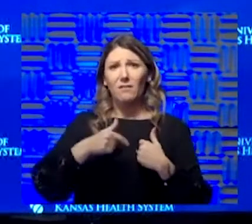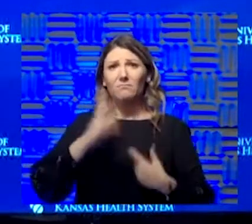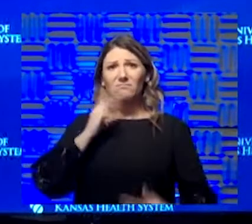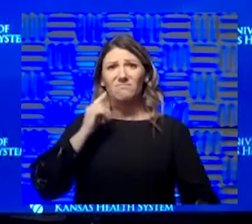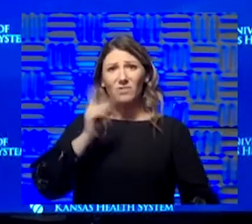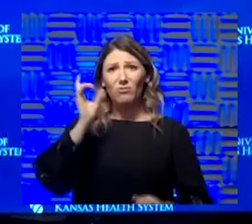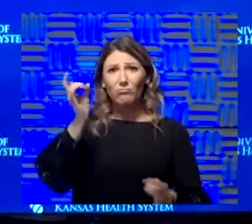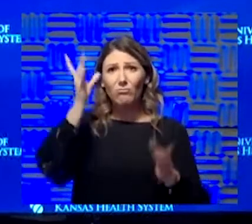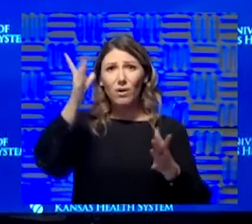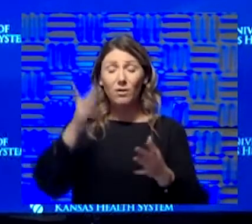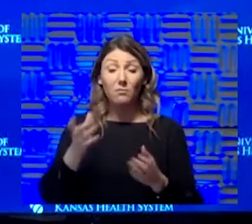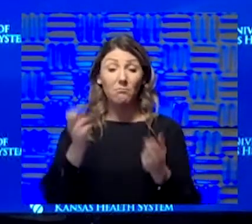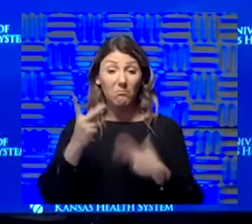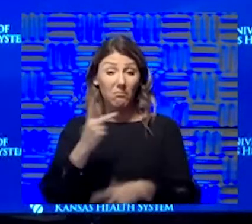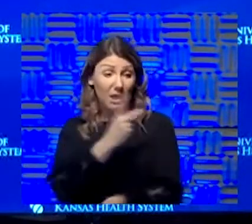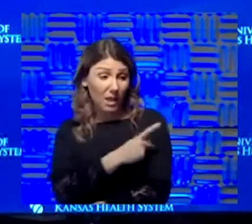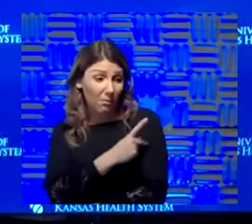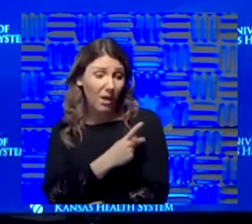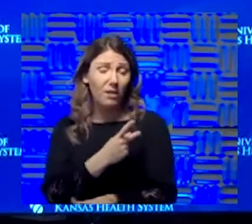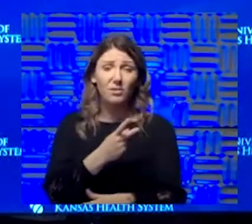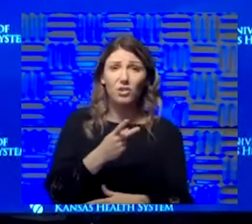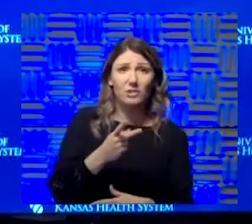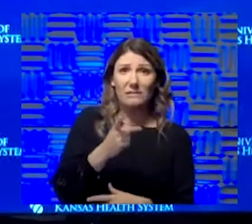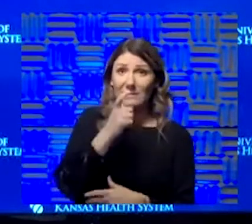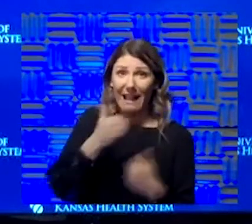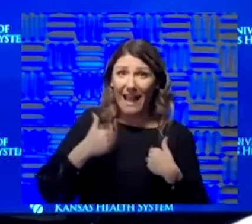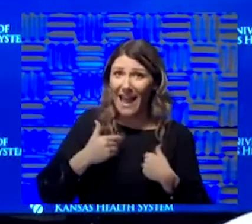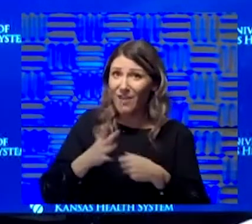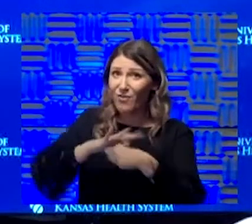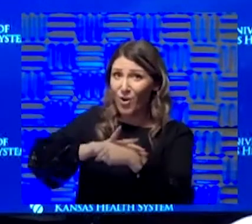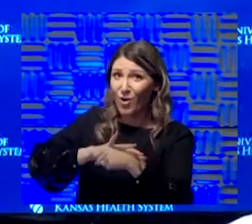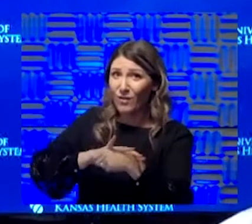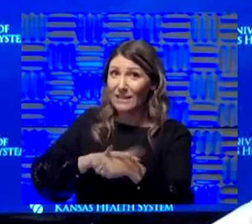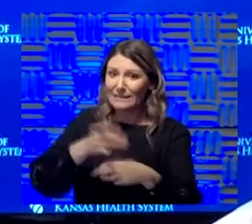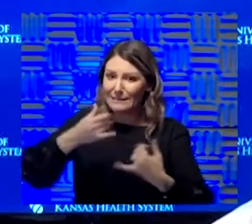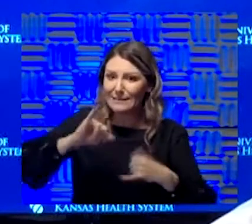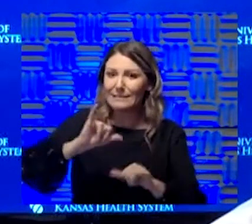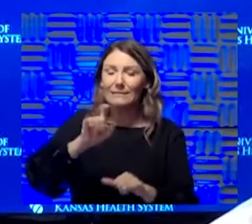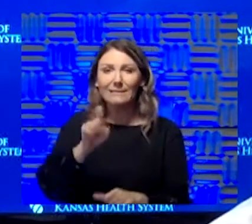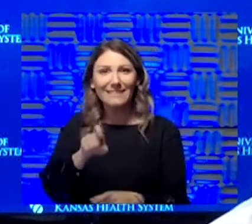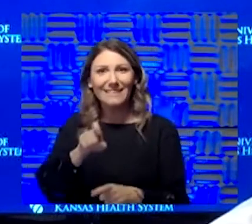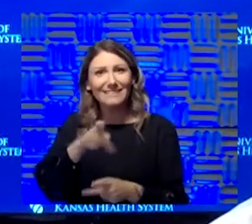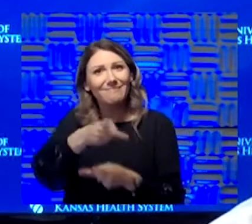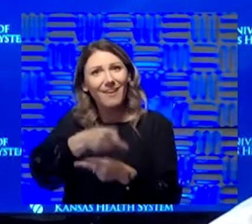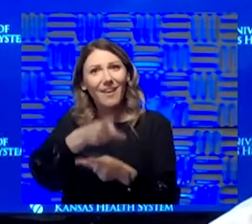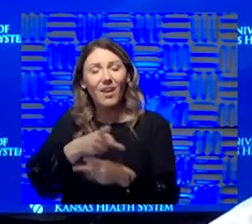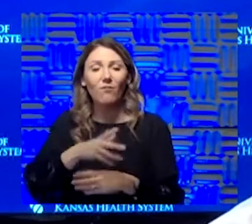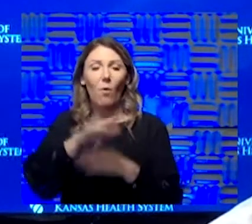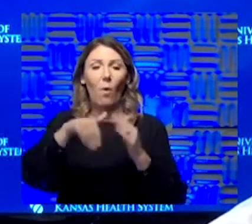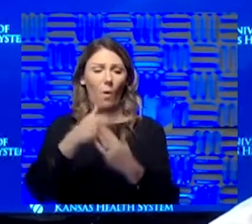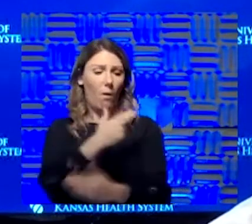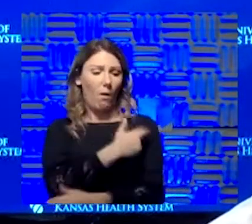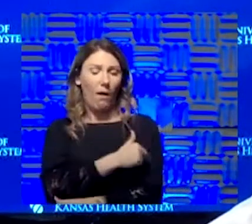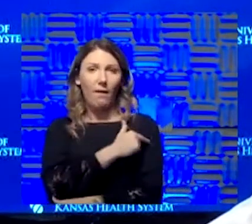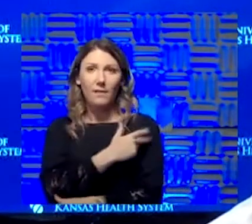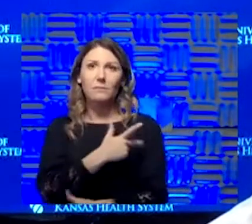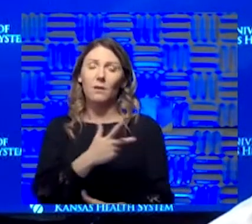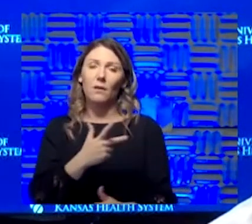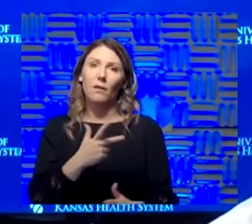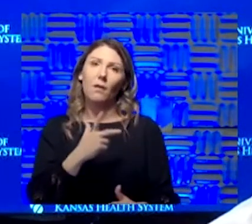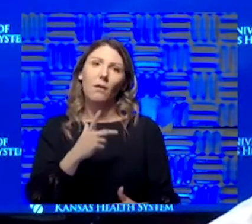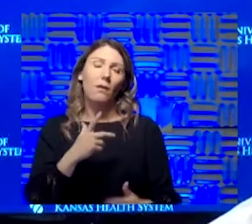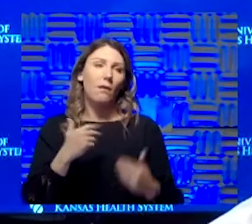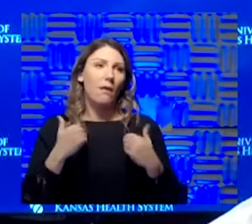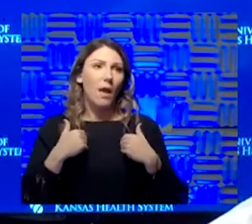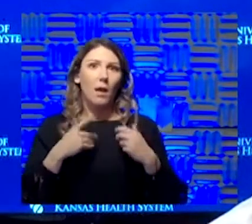we have a lot of patients who don't have COVID that we still have to take care of. And I think all hospitals have had a significant